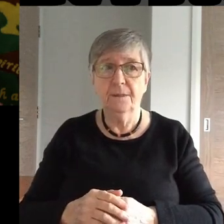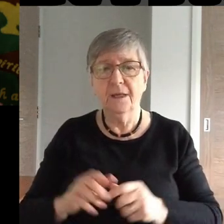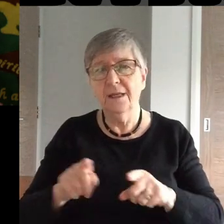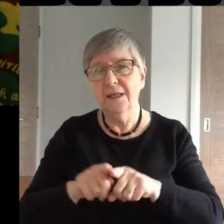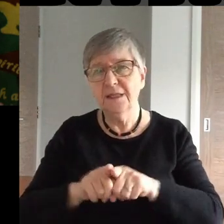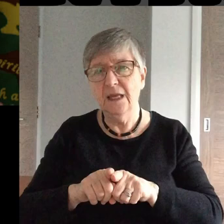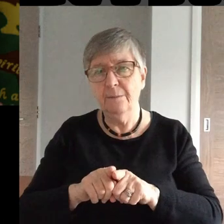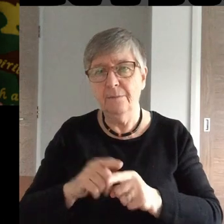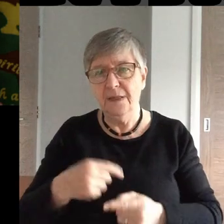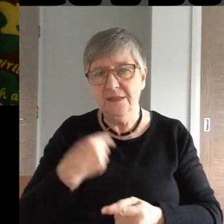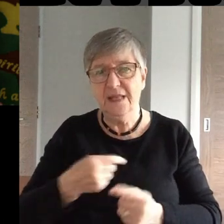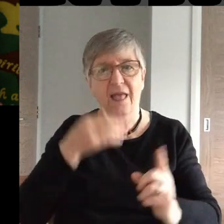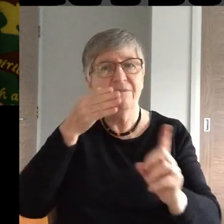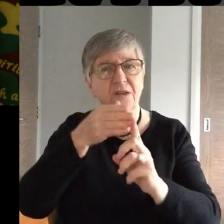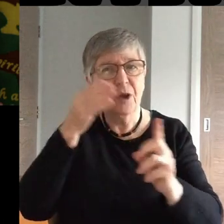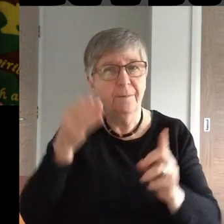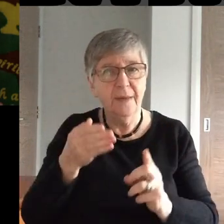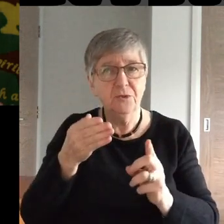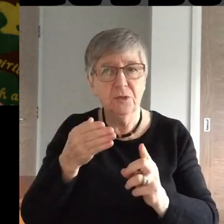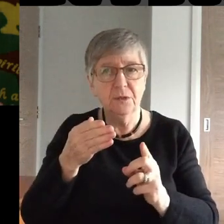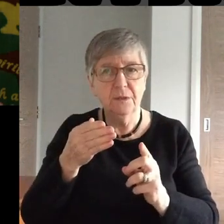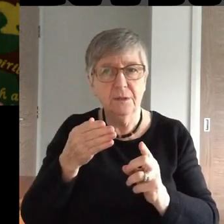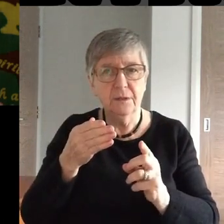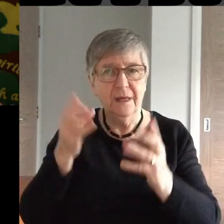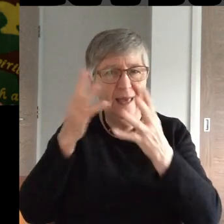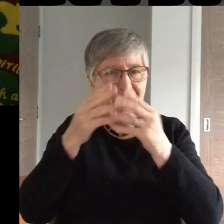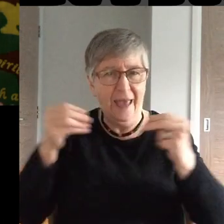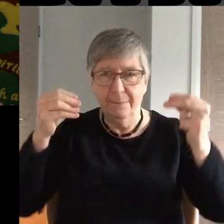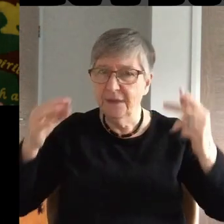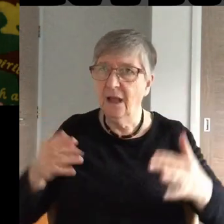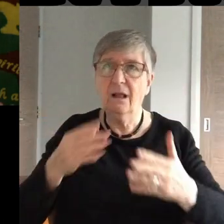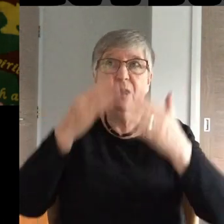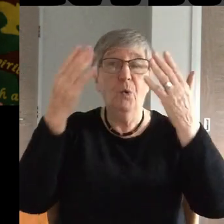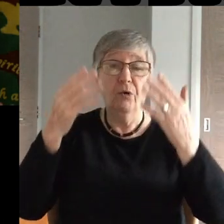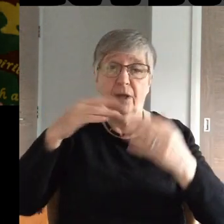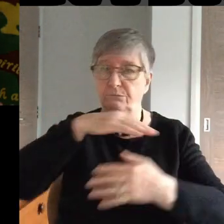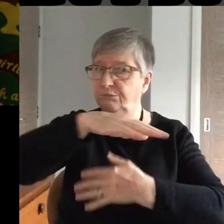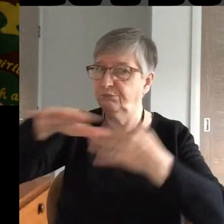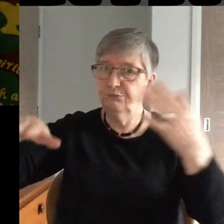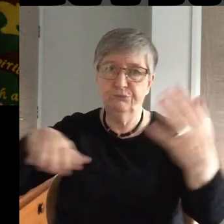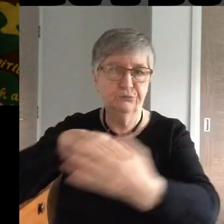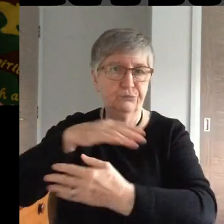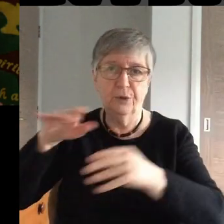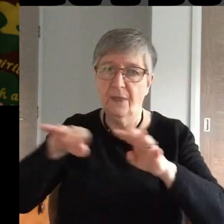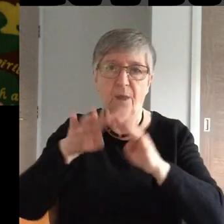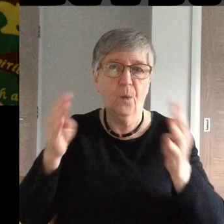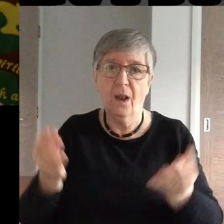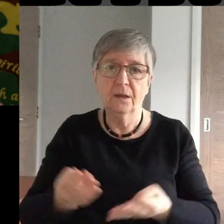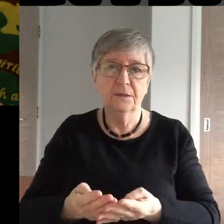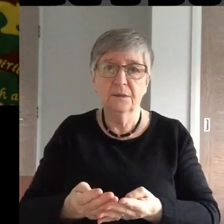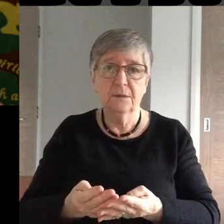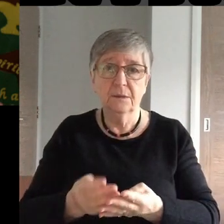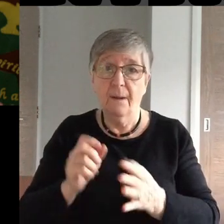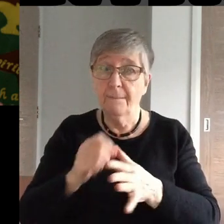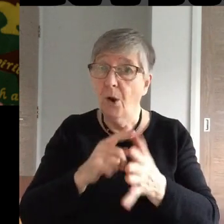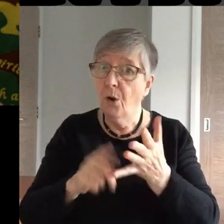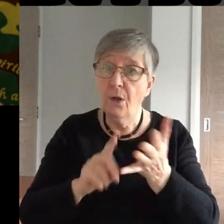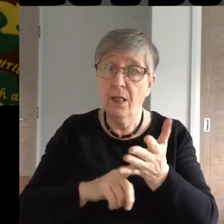Just like selfish ambition, vain glory is rife in the world. In